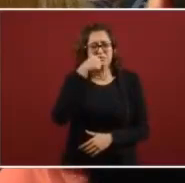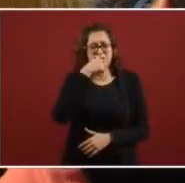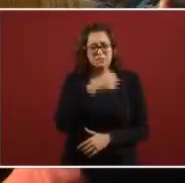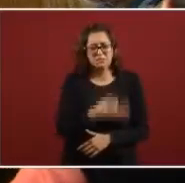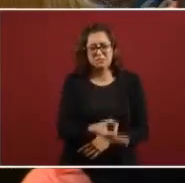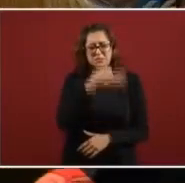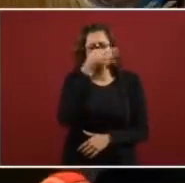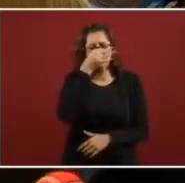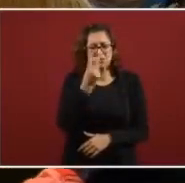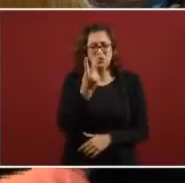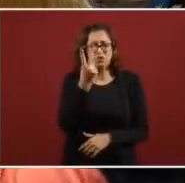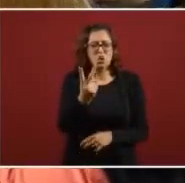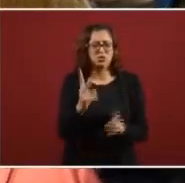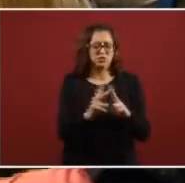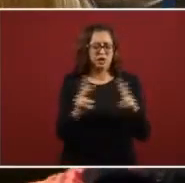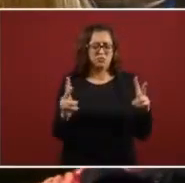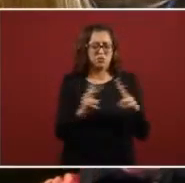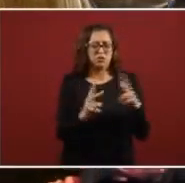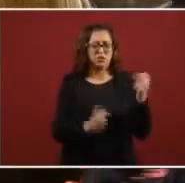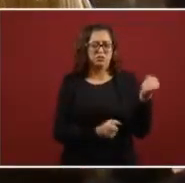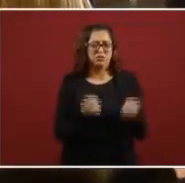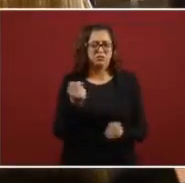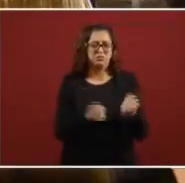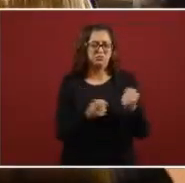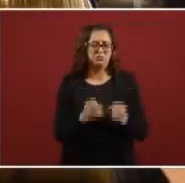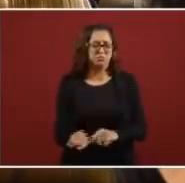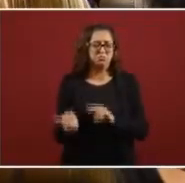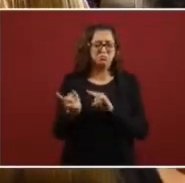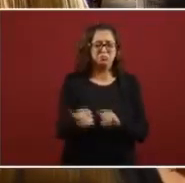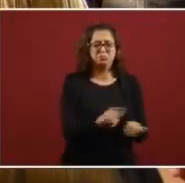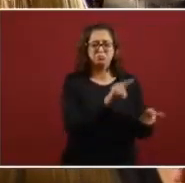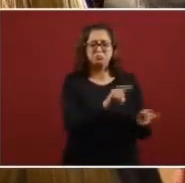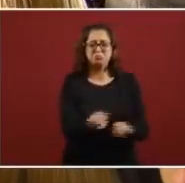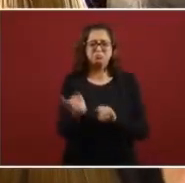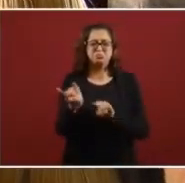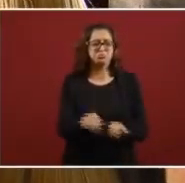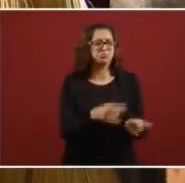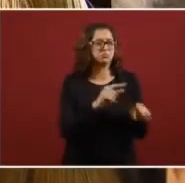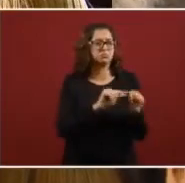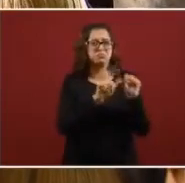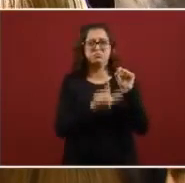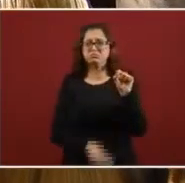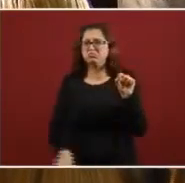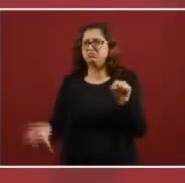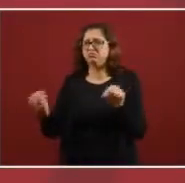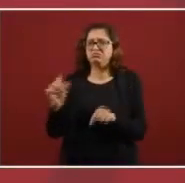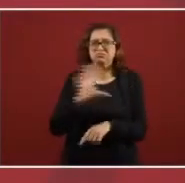two trucks. Éramos cuatro. And there was four of us.